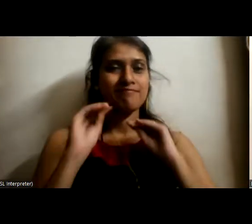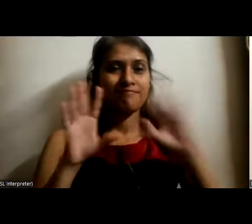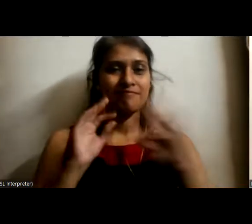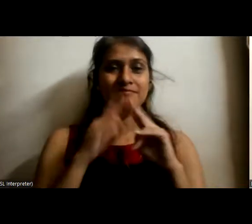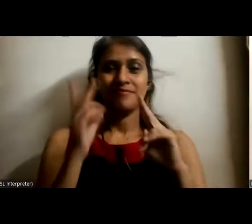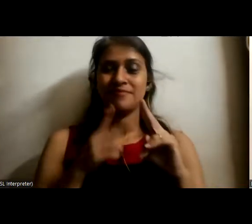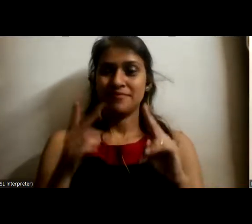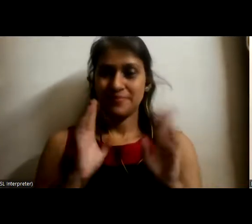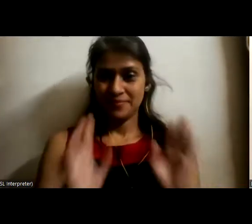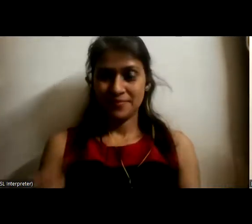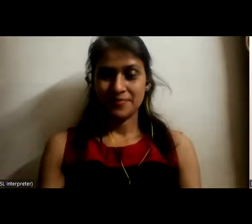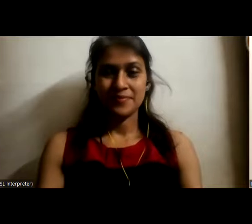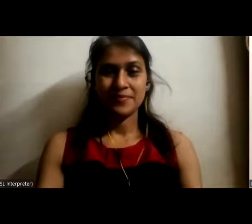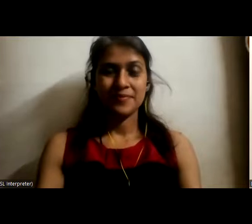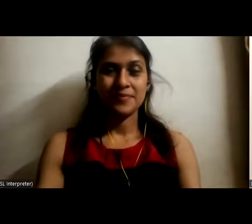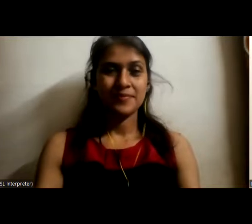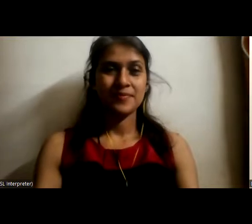So